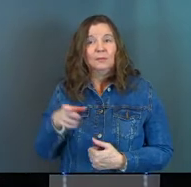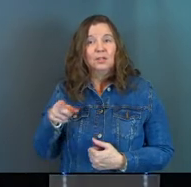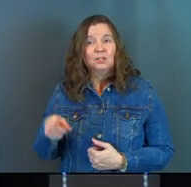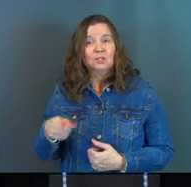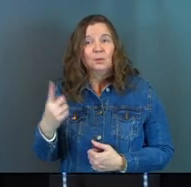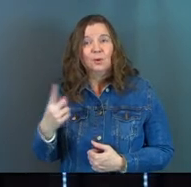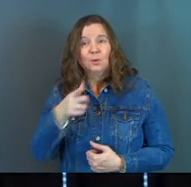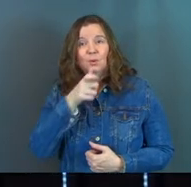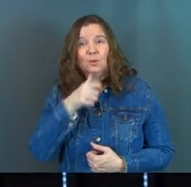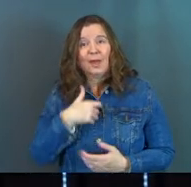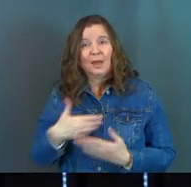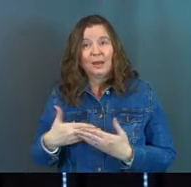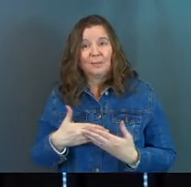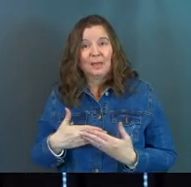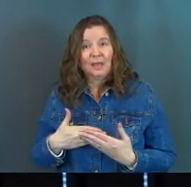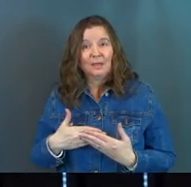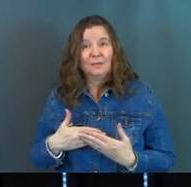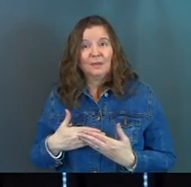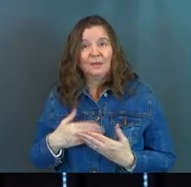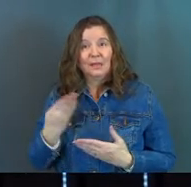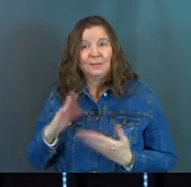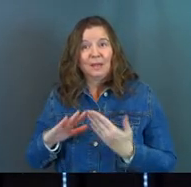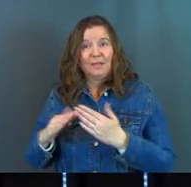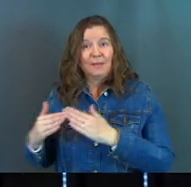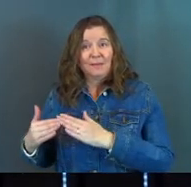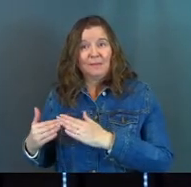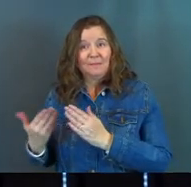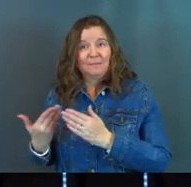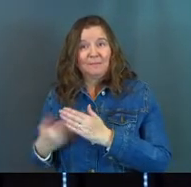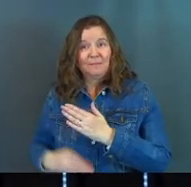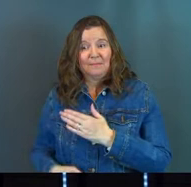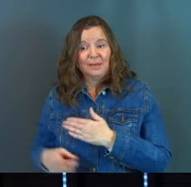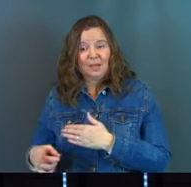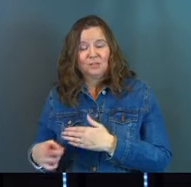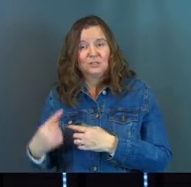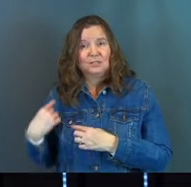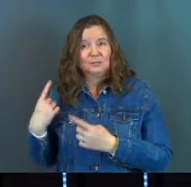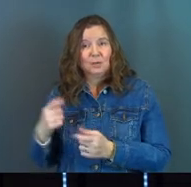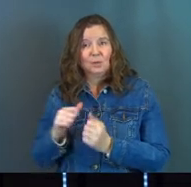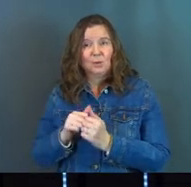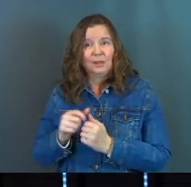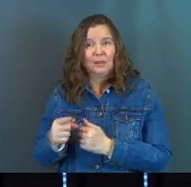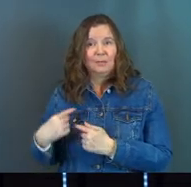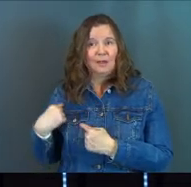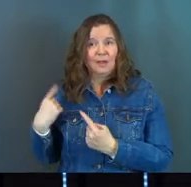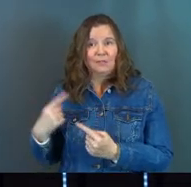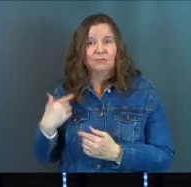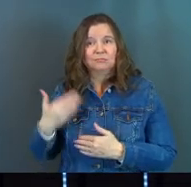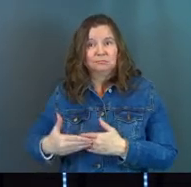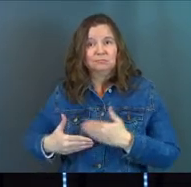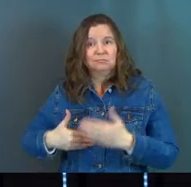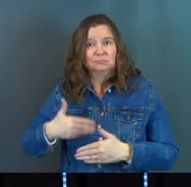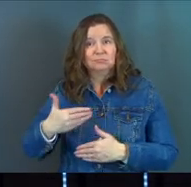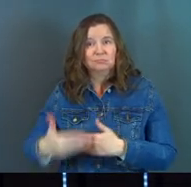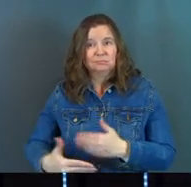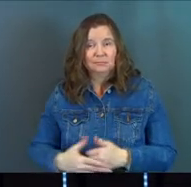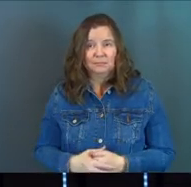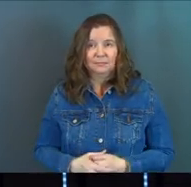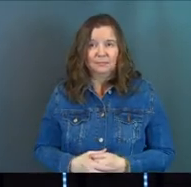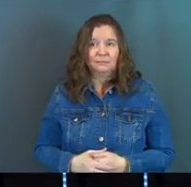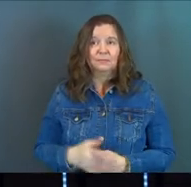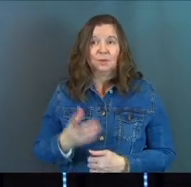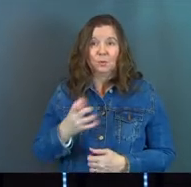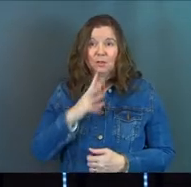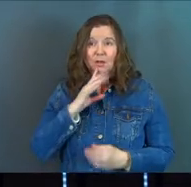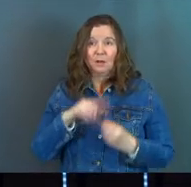Because she's the one who had a baby in a manger in Bethlehem. And she's been with him every step of the way.